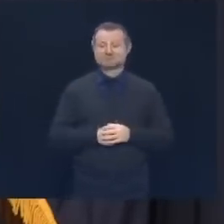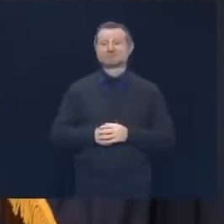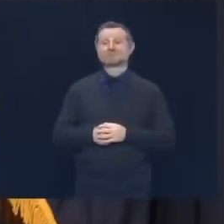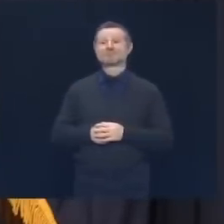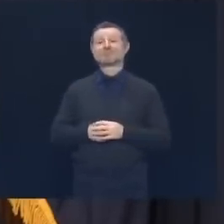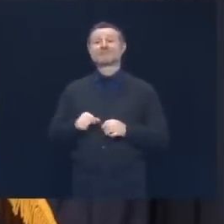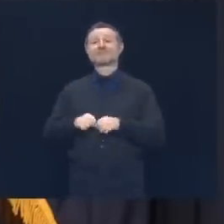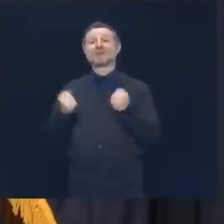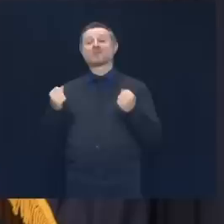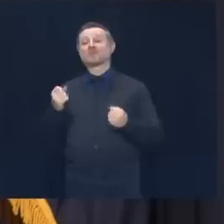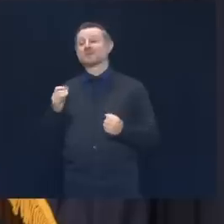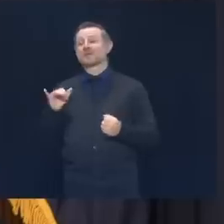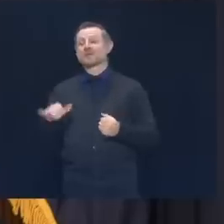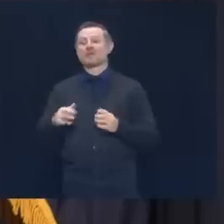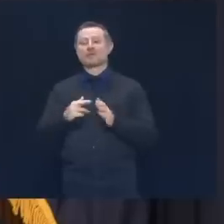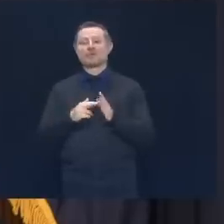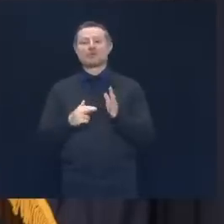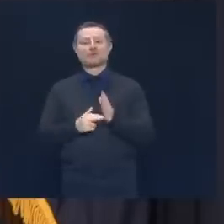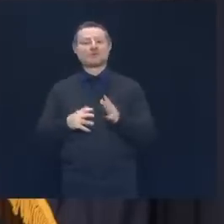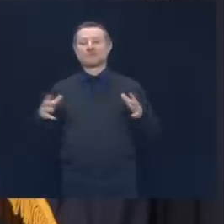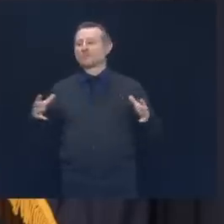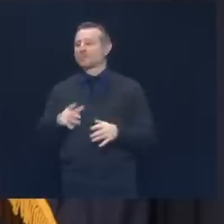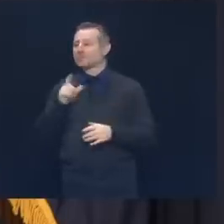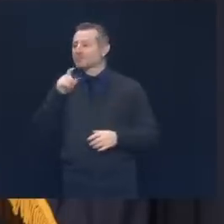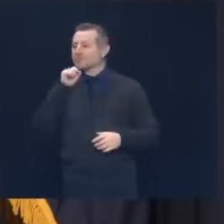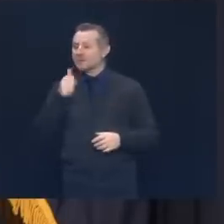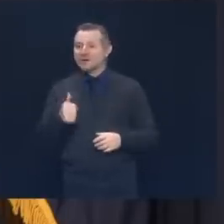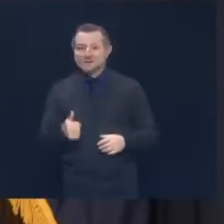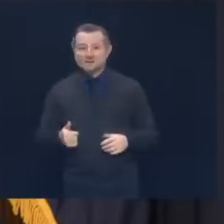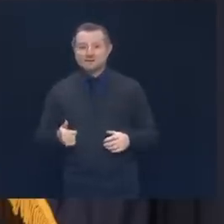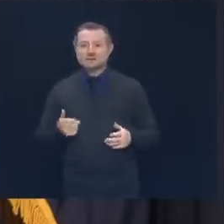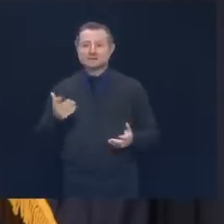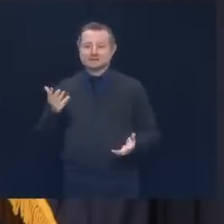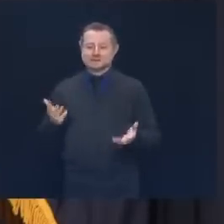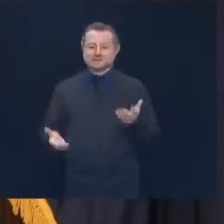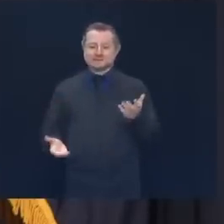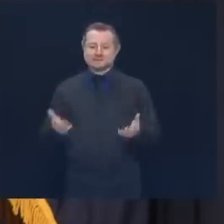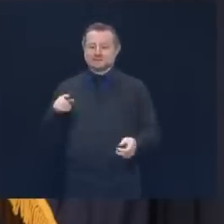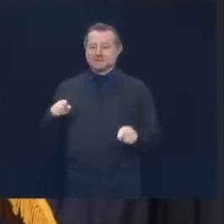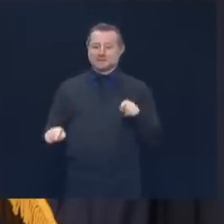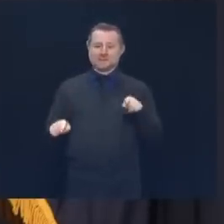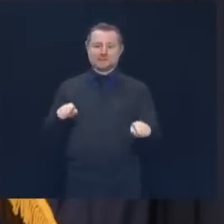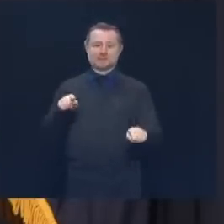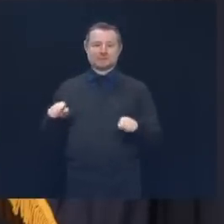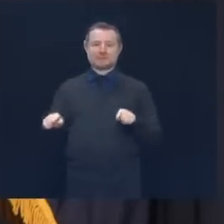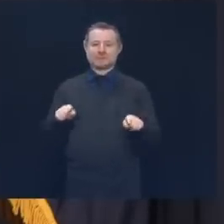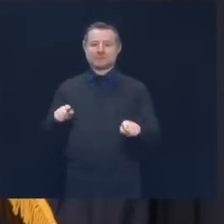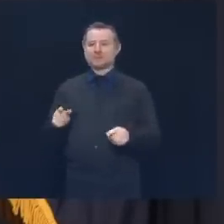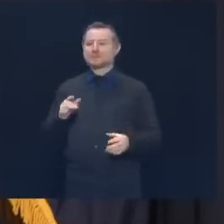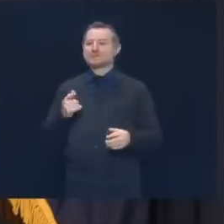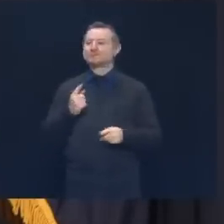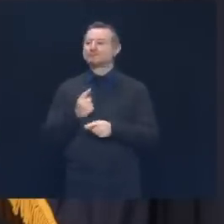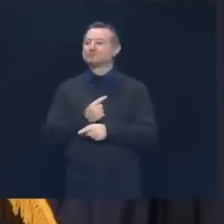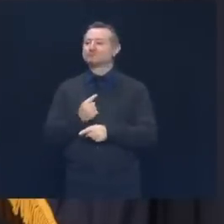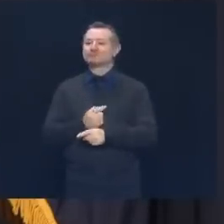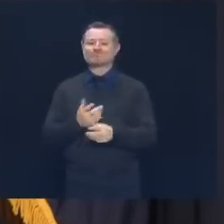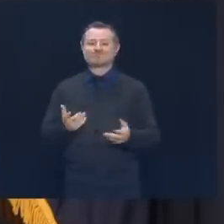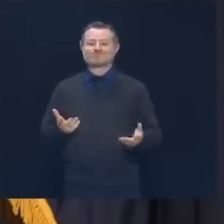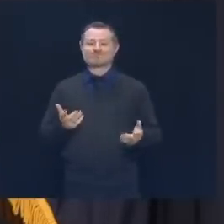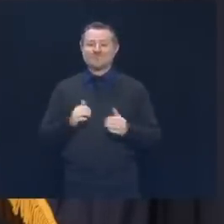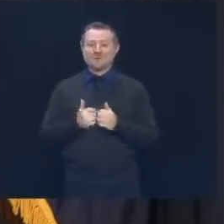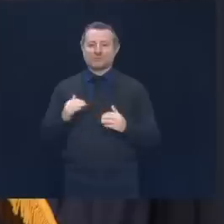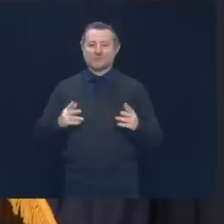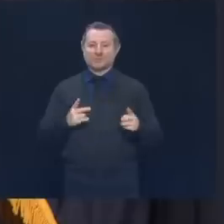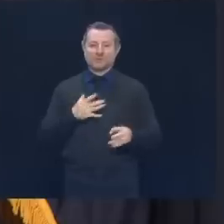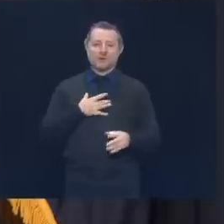mass gathering rules, right? But you have to temper it with what people are willing to